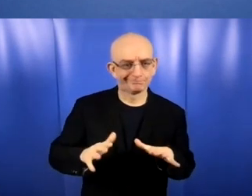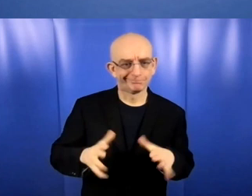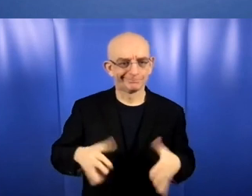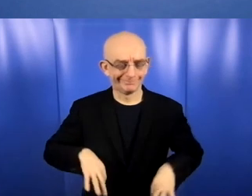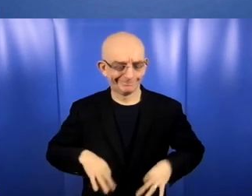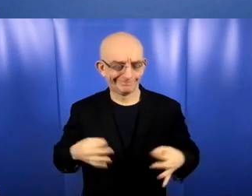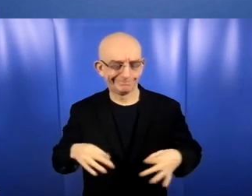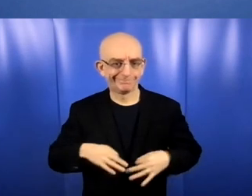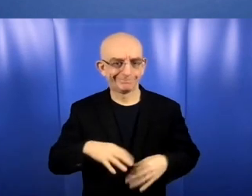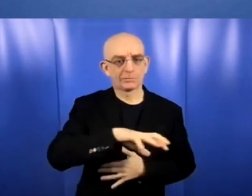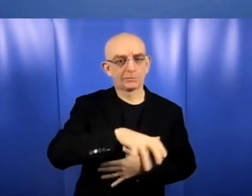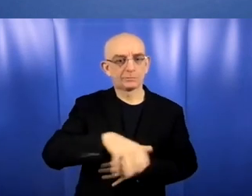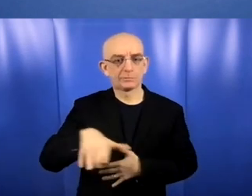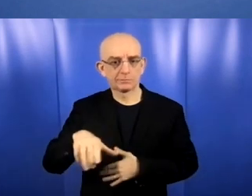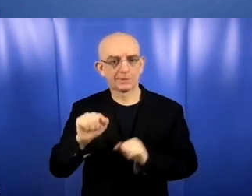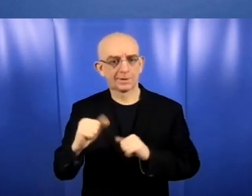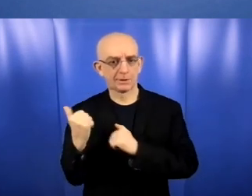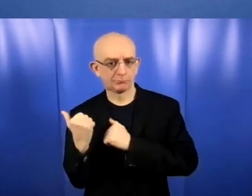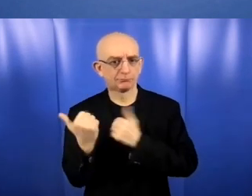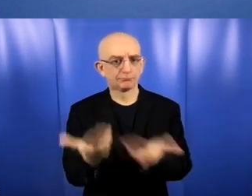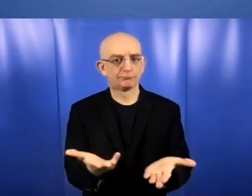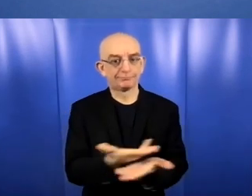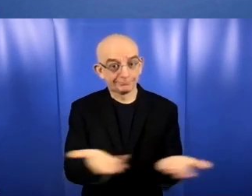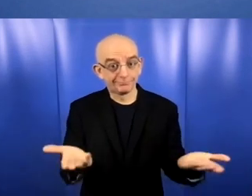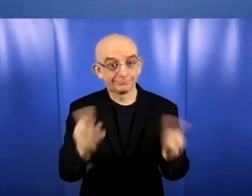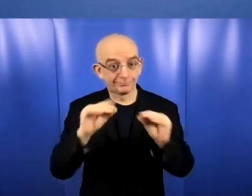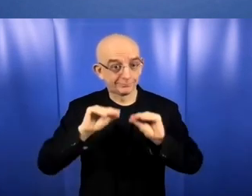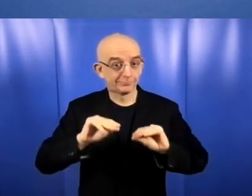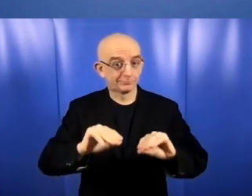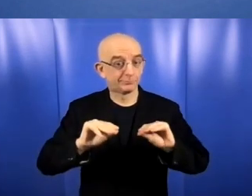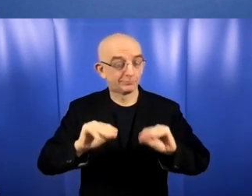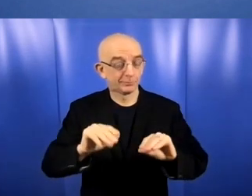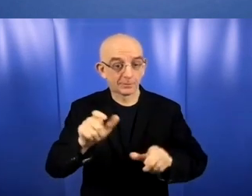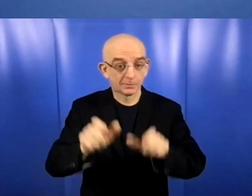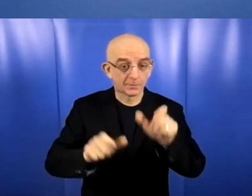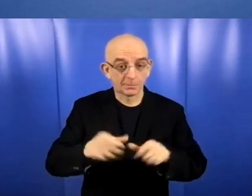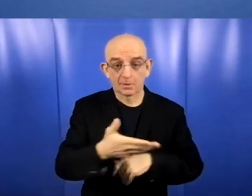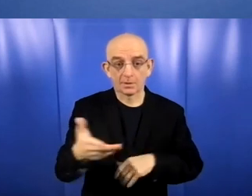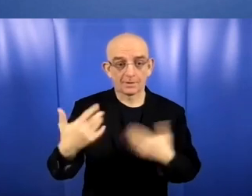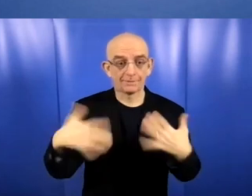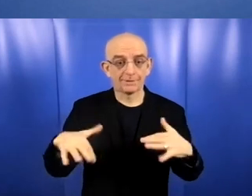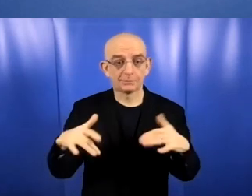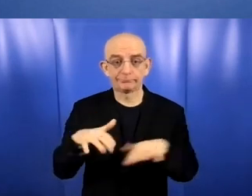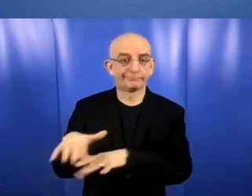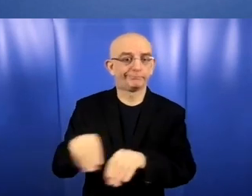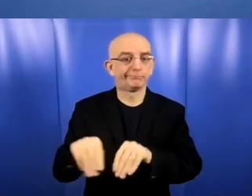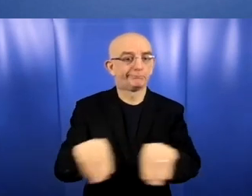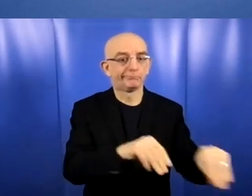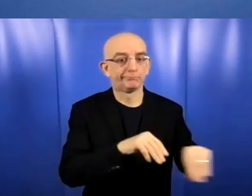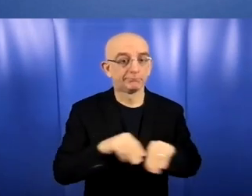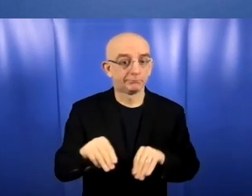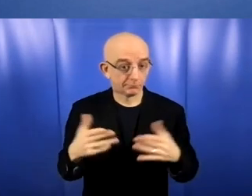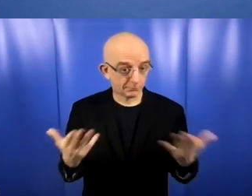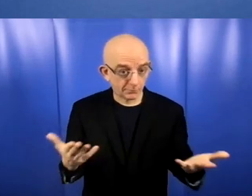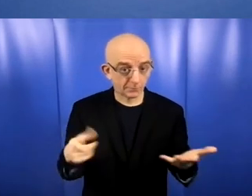not available to allow them to come and study in universities in the global north. It's got to be equal